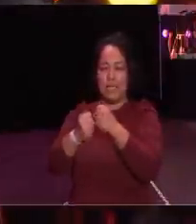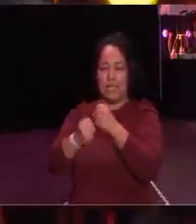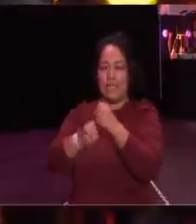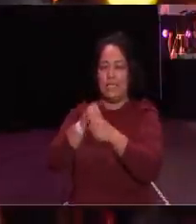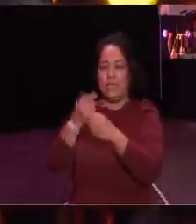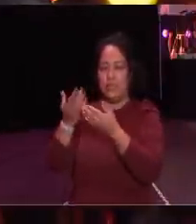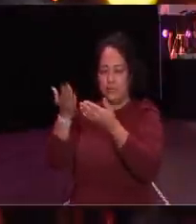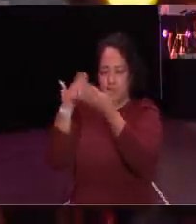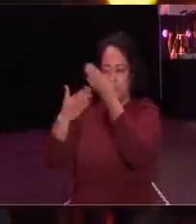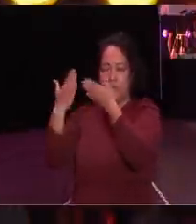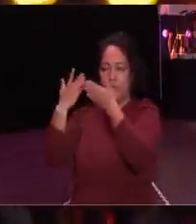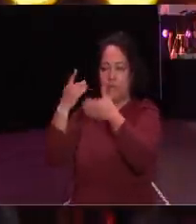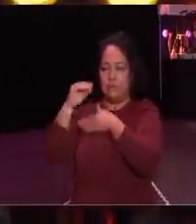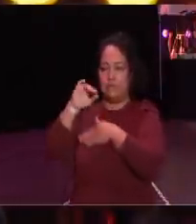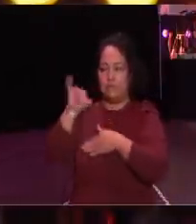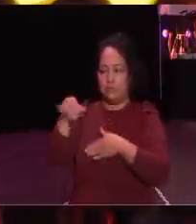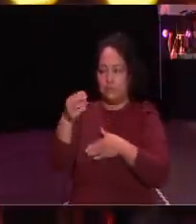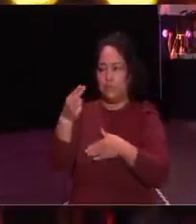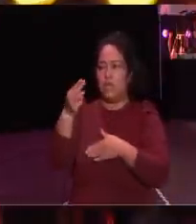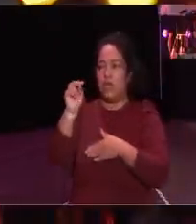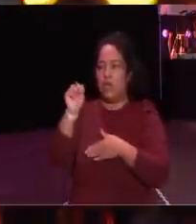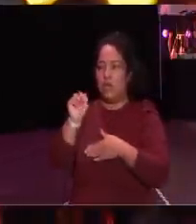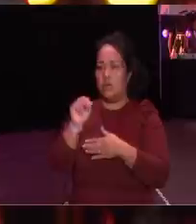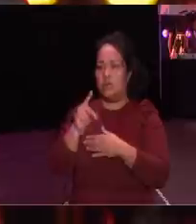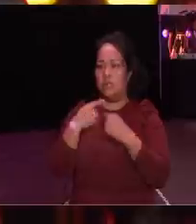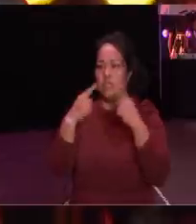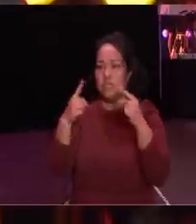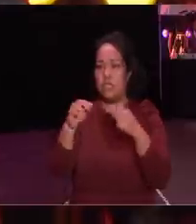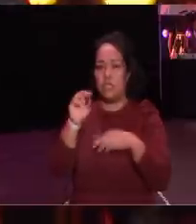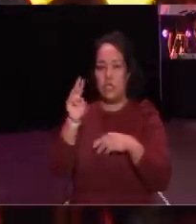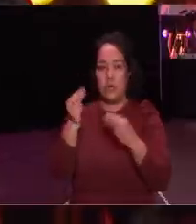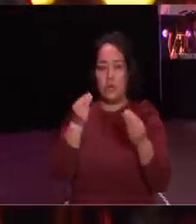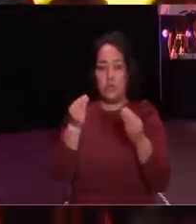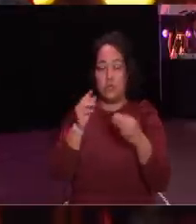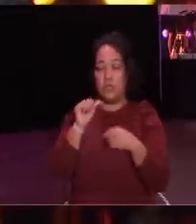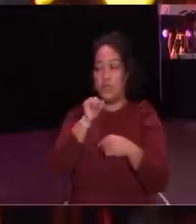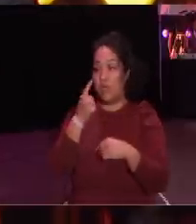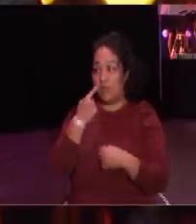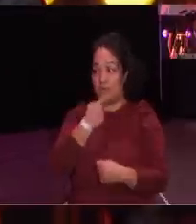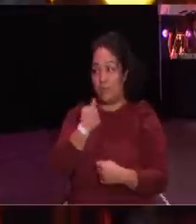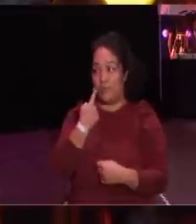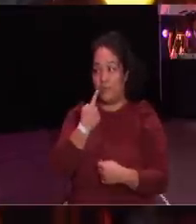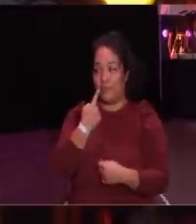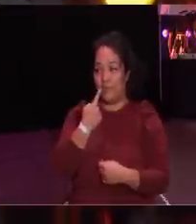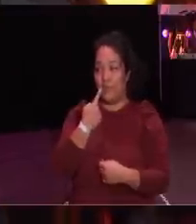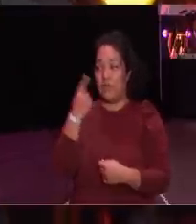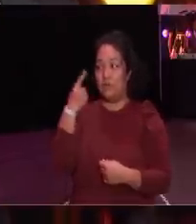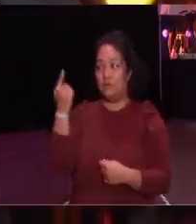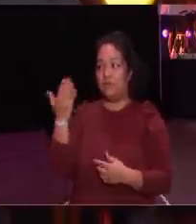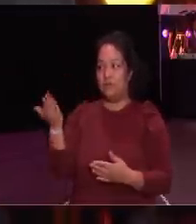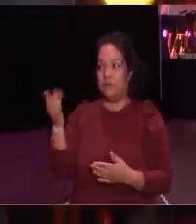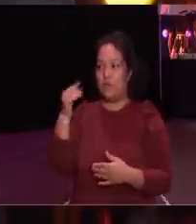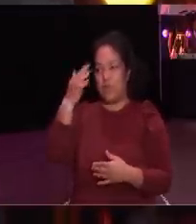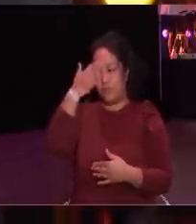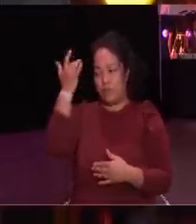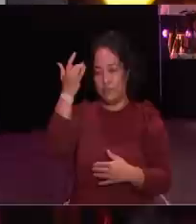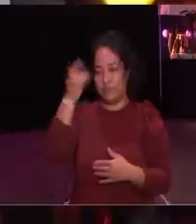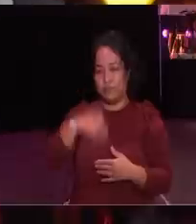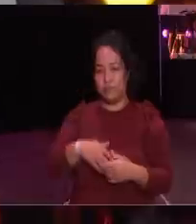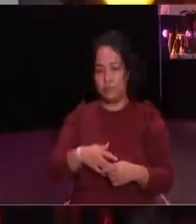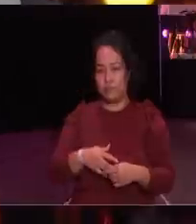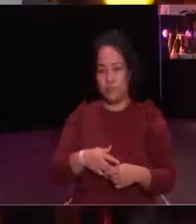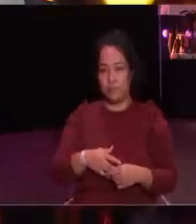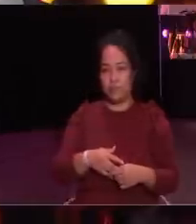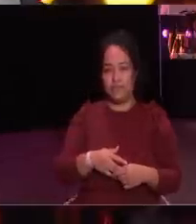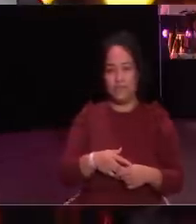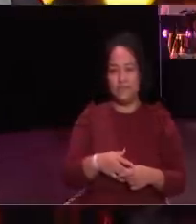the success of your ministry. No va a estar en tu boca. Will not be in your mouth. A veces se me olvida. Sometimes I forget. El éxito de tu